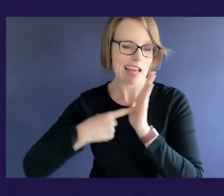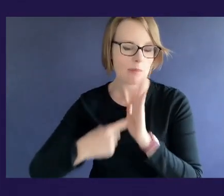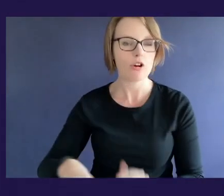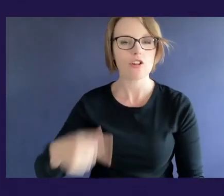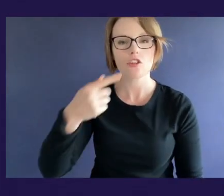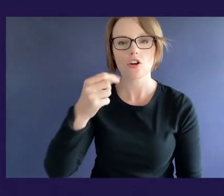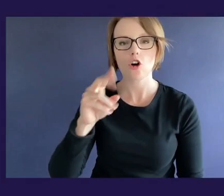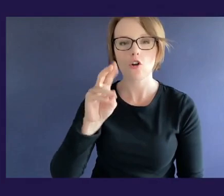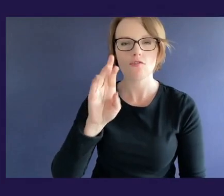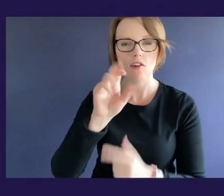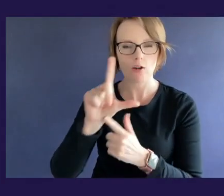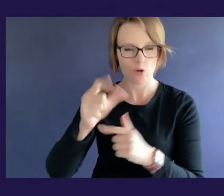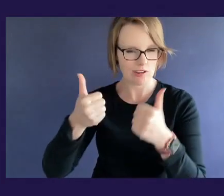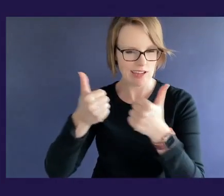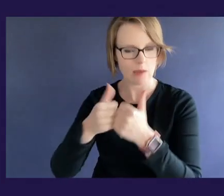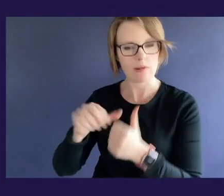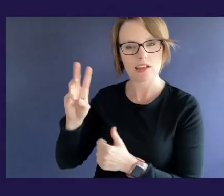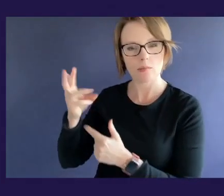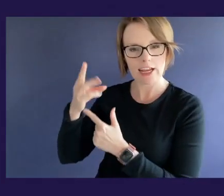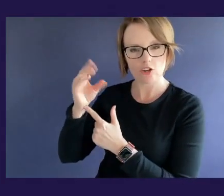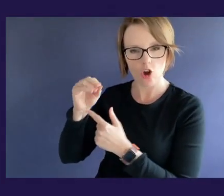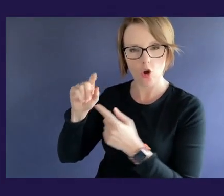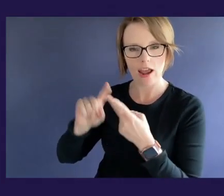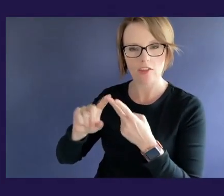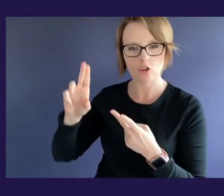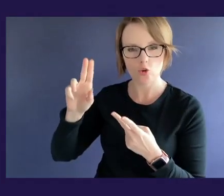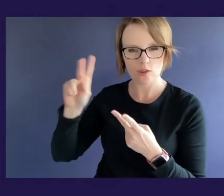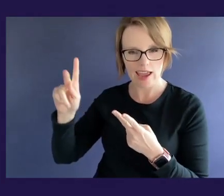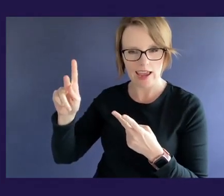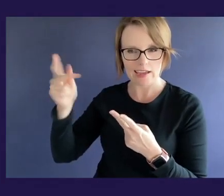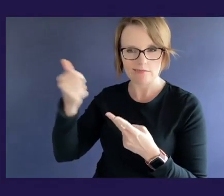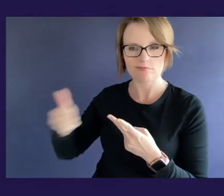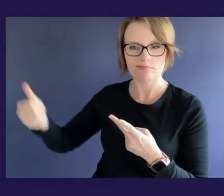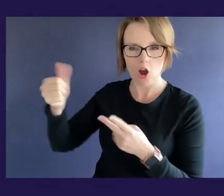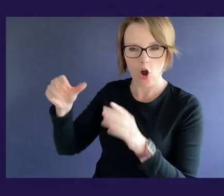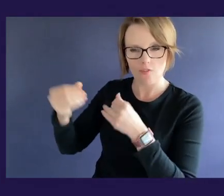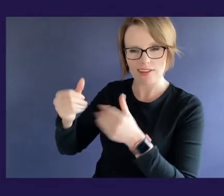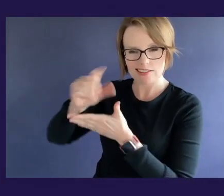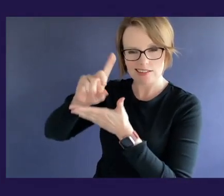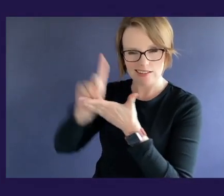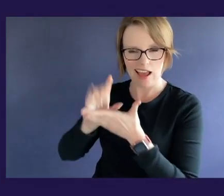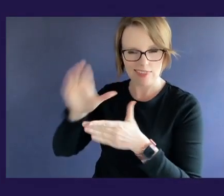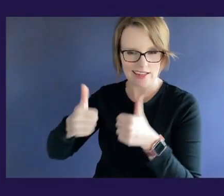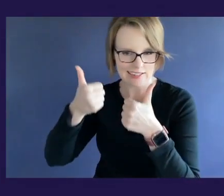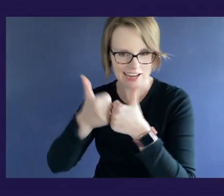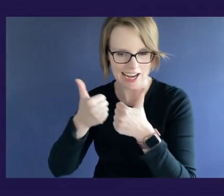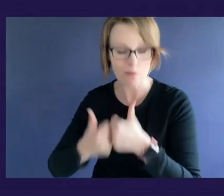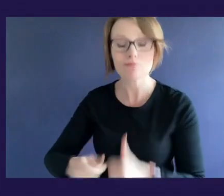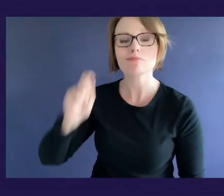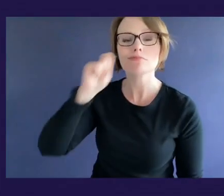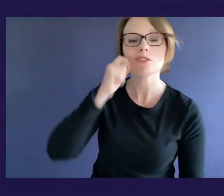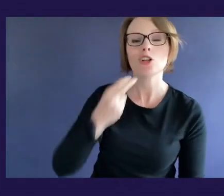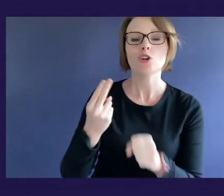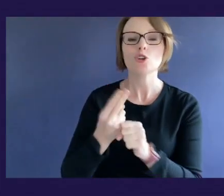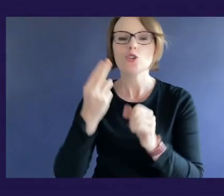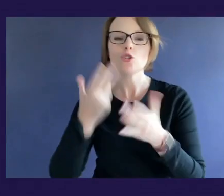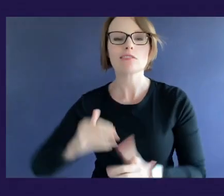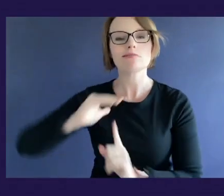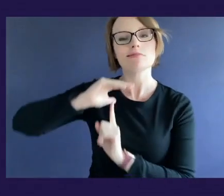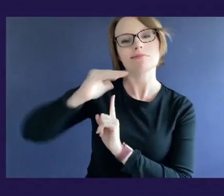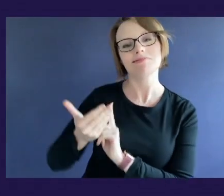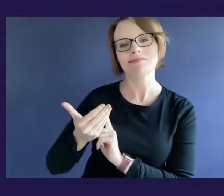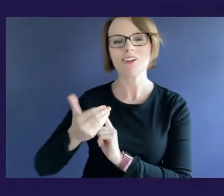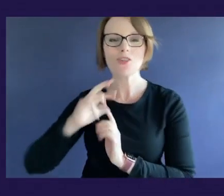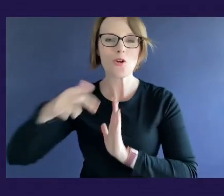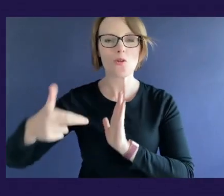by WHO and the UK Cabinet Office. And it allows users to assume the role of online manipulators and